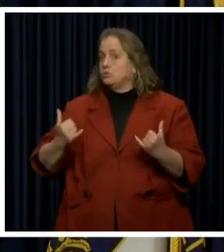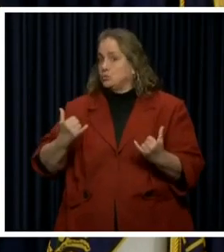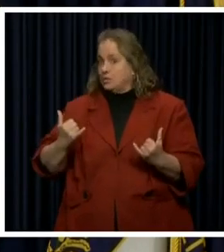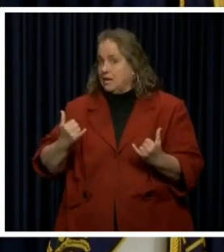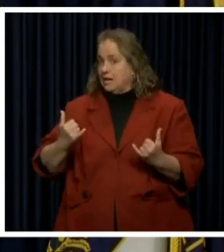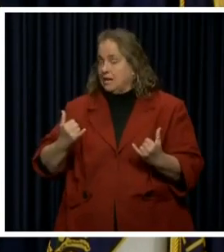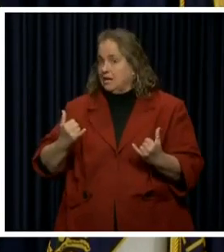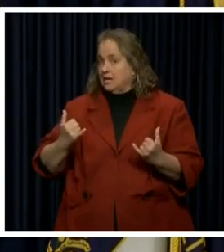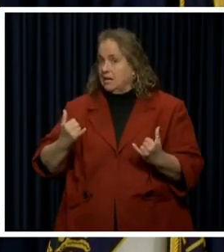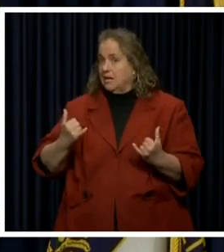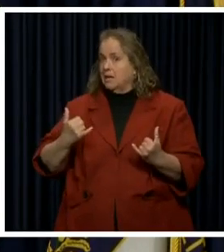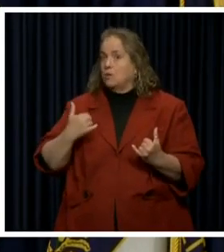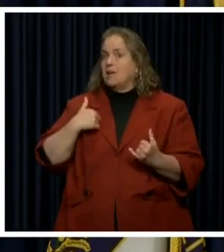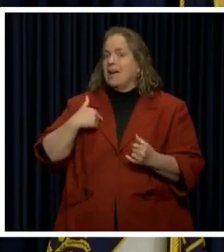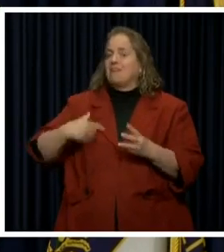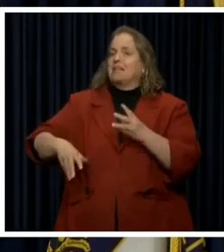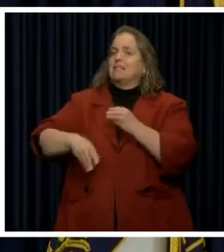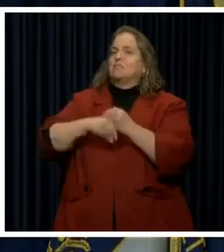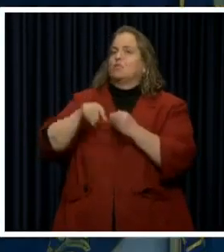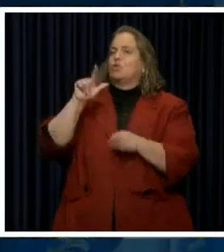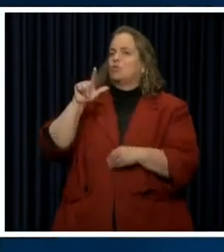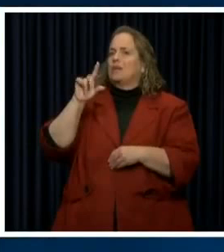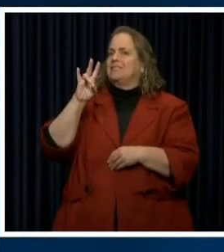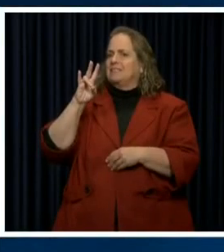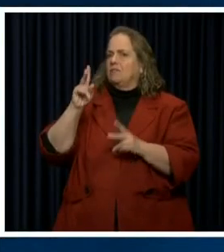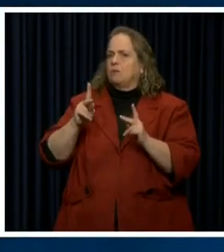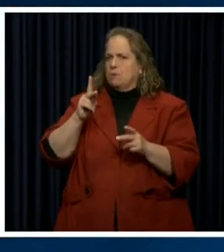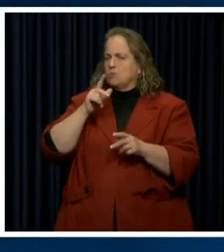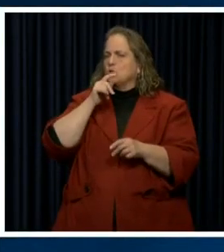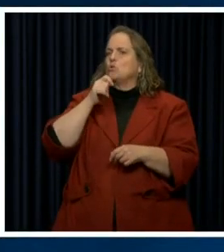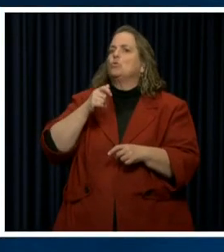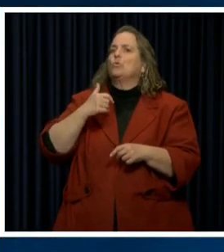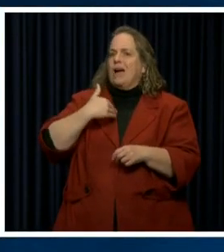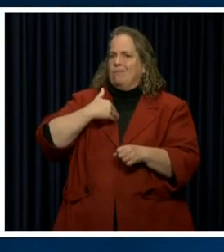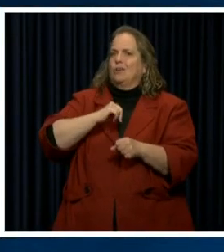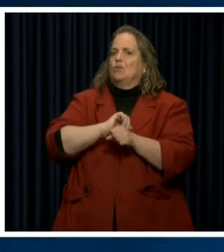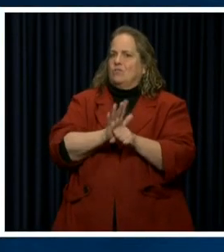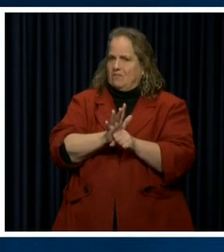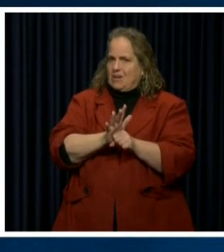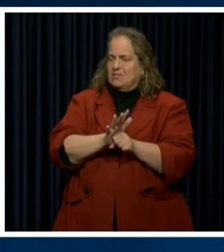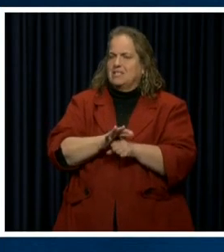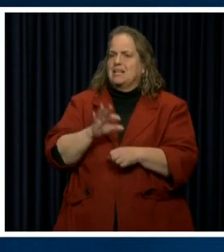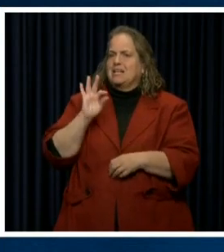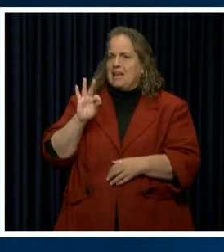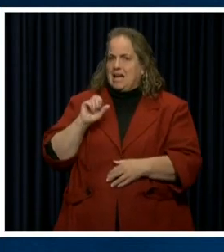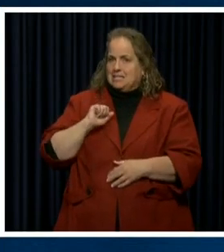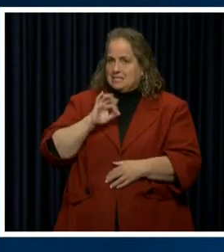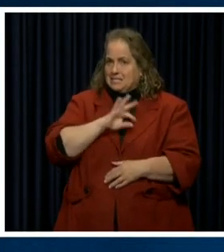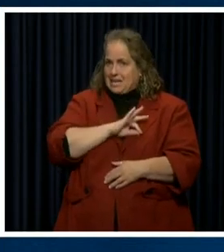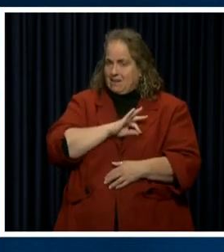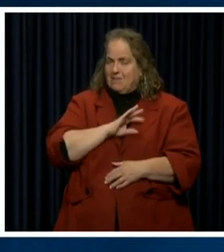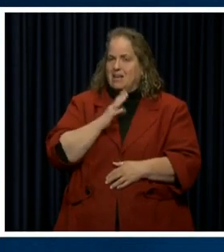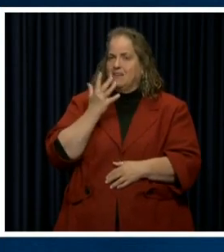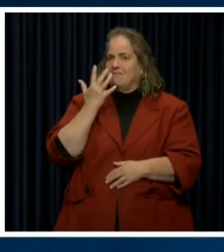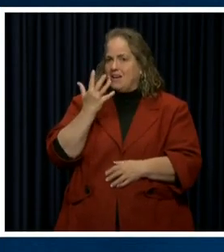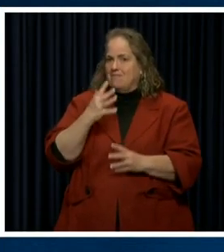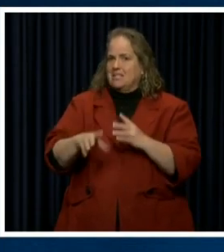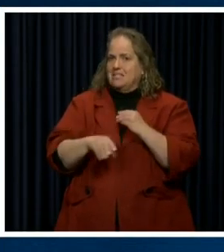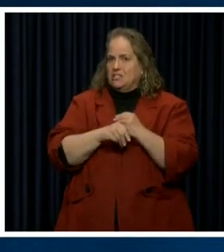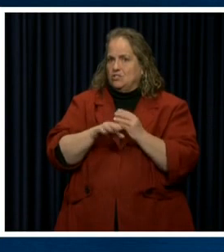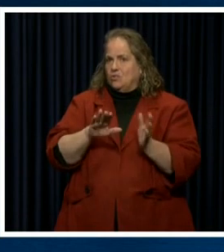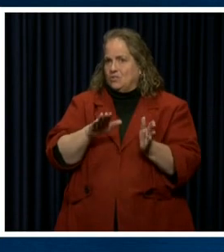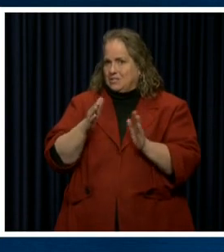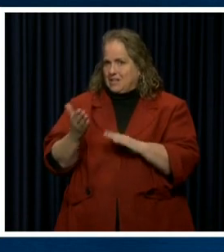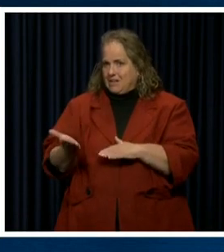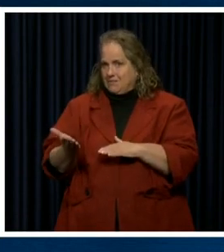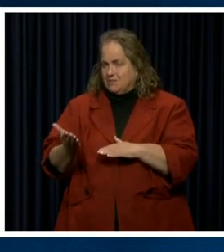today. We have an additional 27 residents that have tested positive, 9 staff, and 5 additional deaths